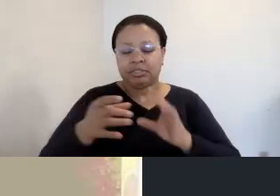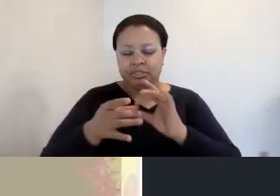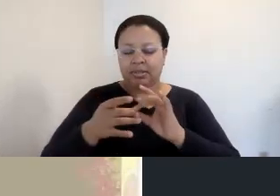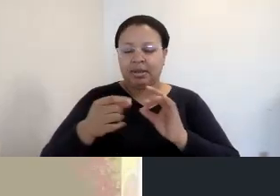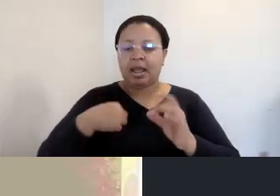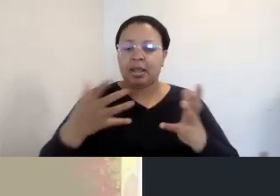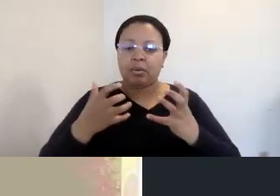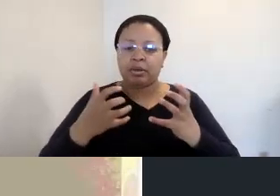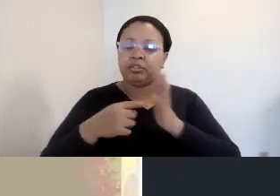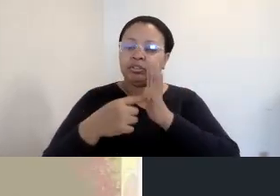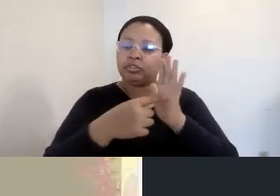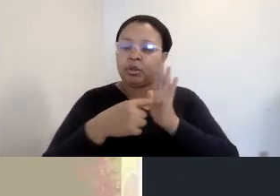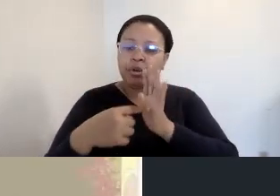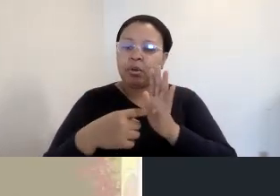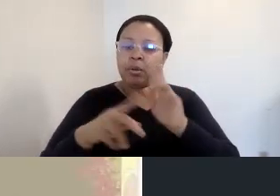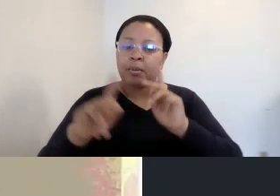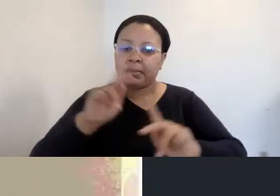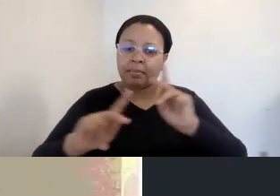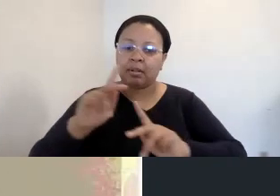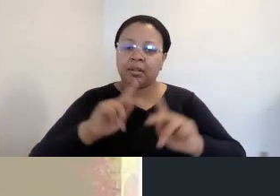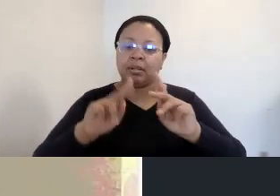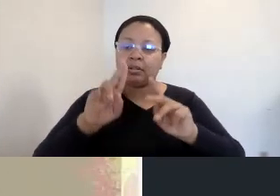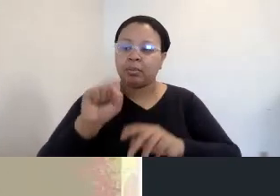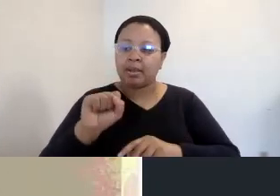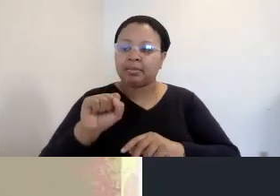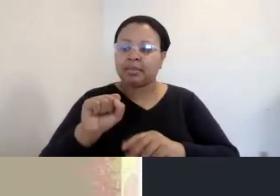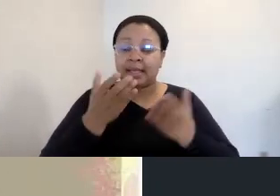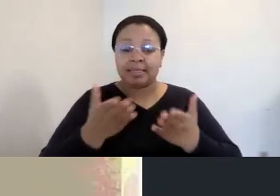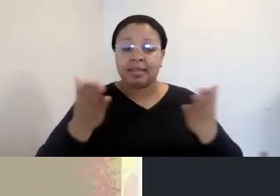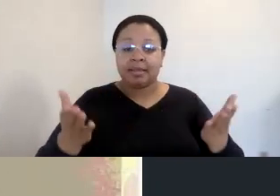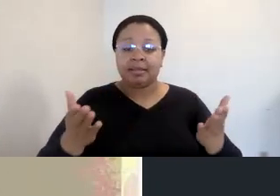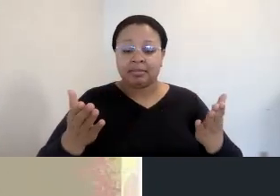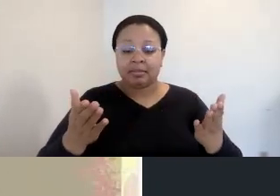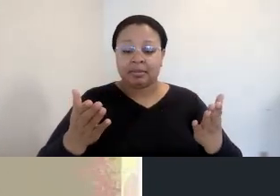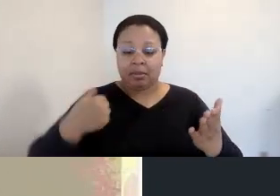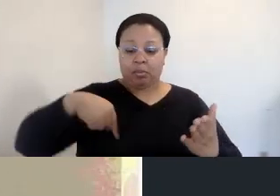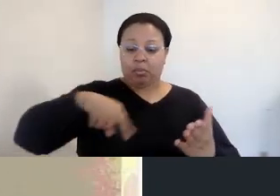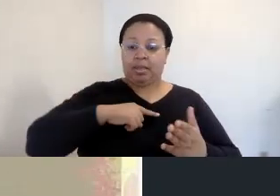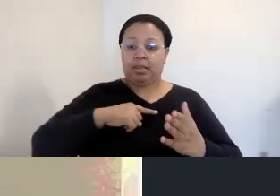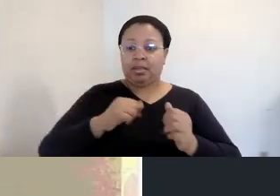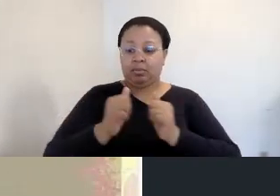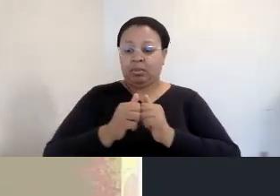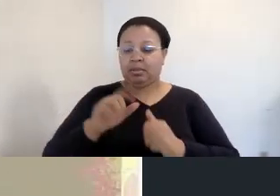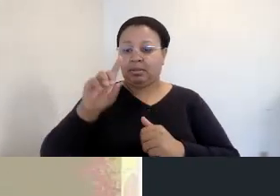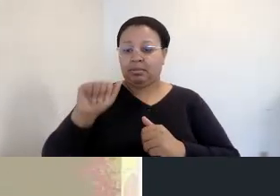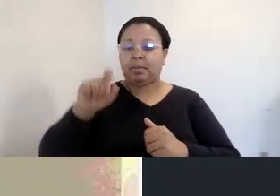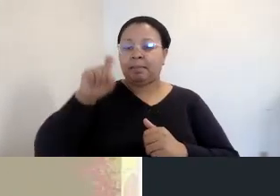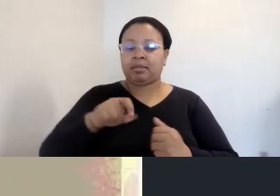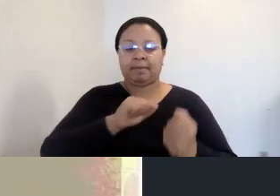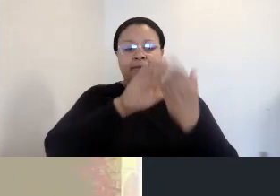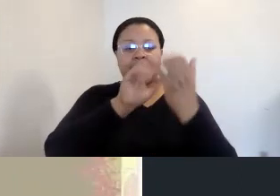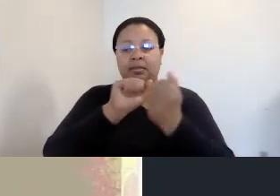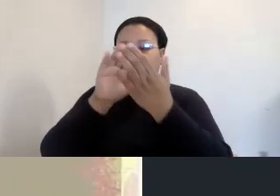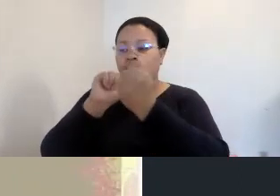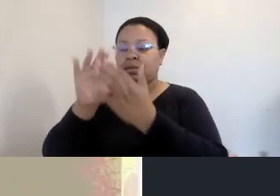what kinds of things people with disabilities have to face on a day-to-day basis."